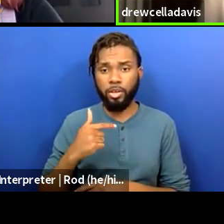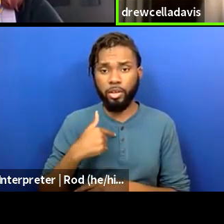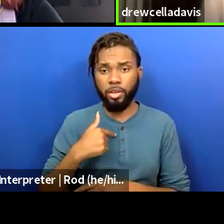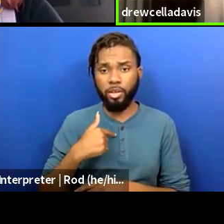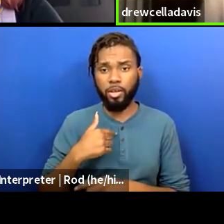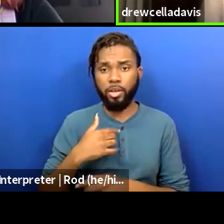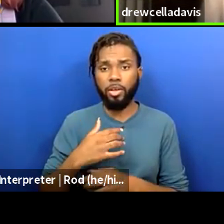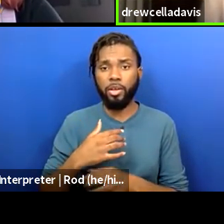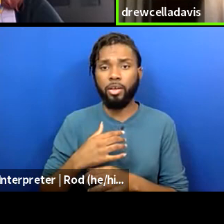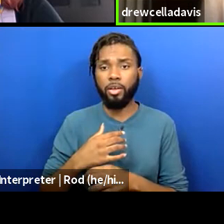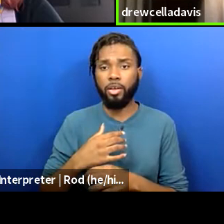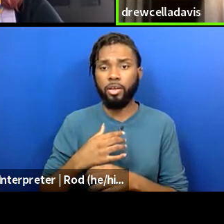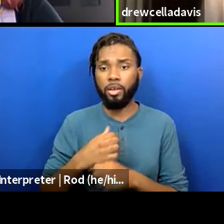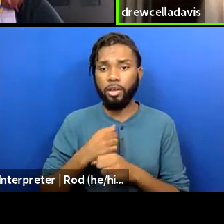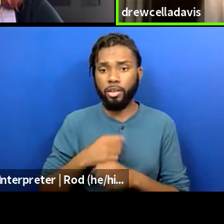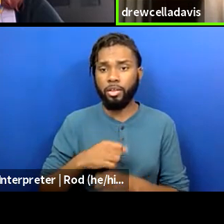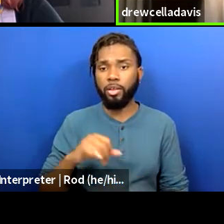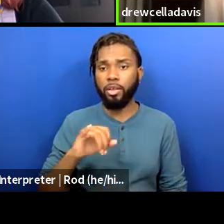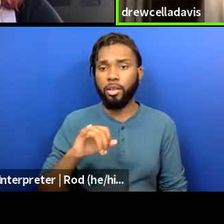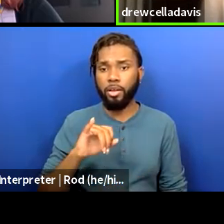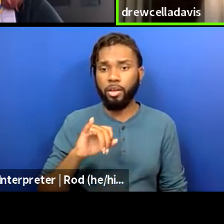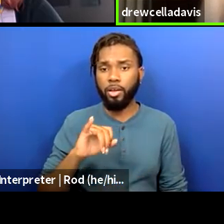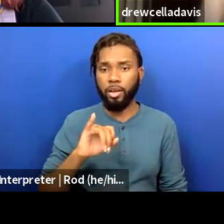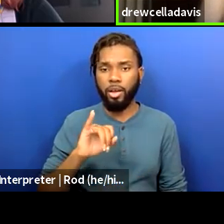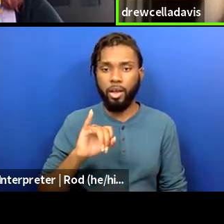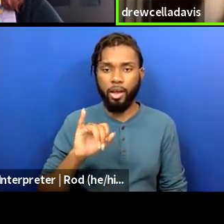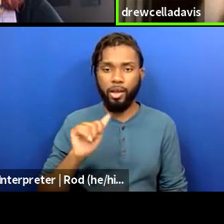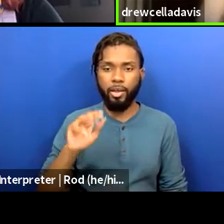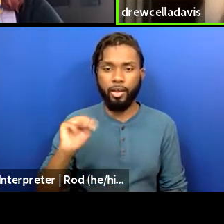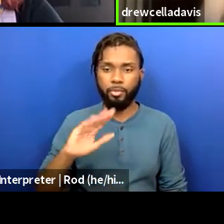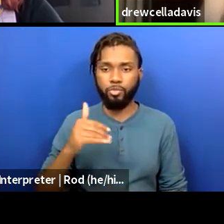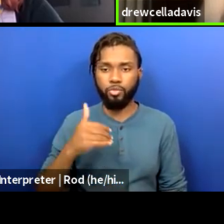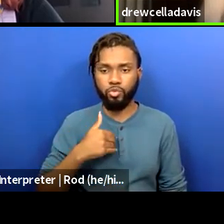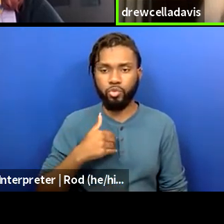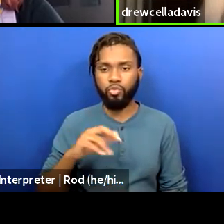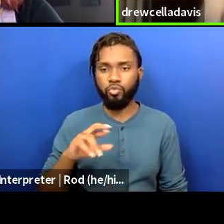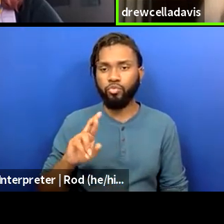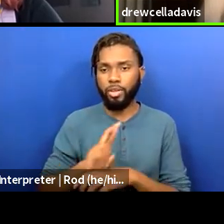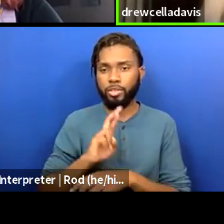Am Soul residency at the National Black Theater. And